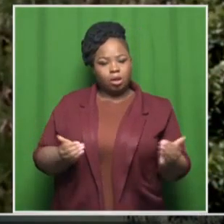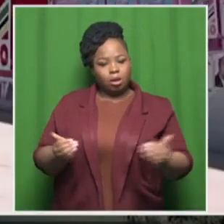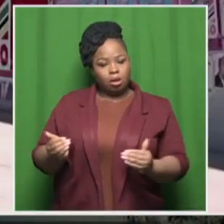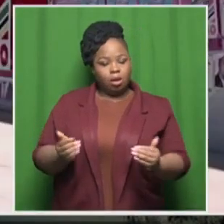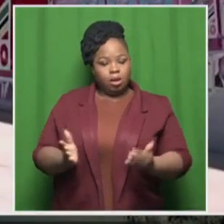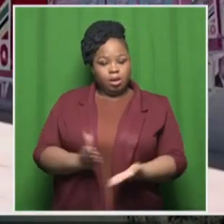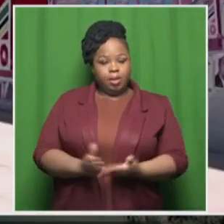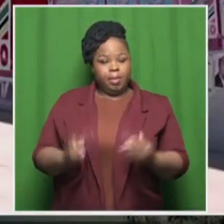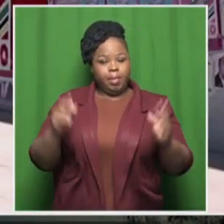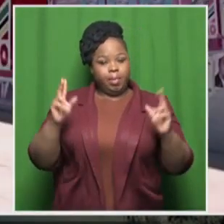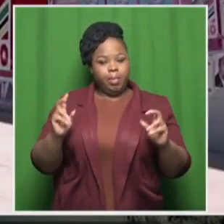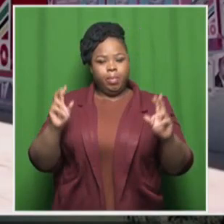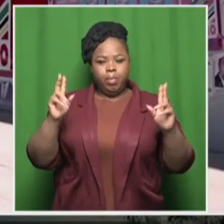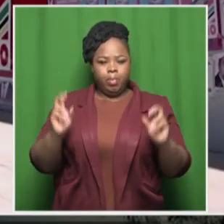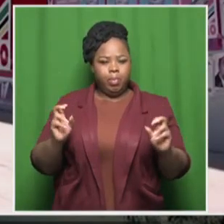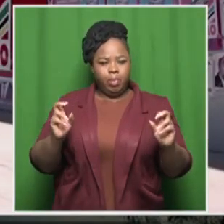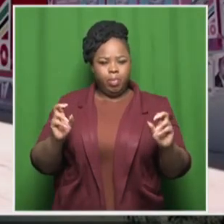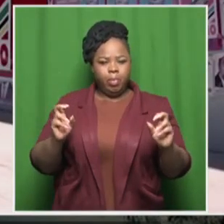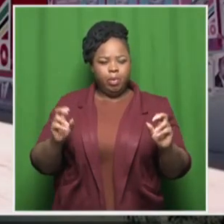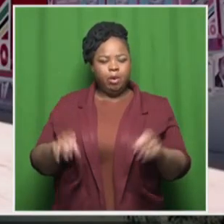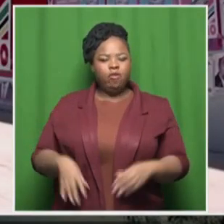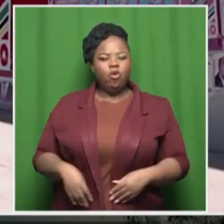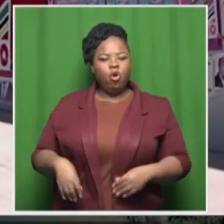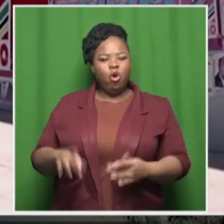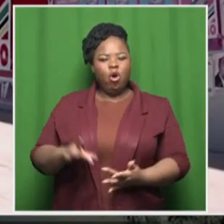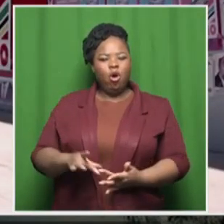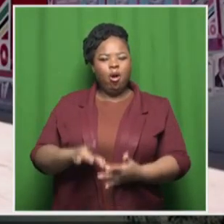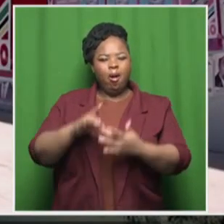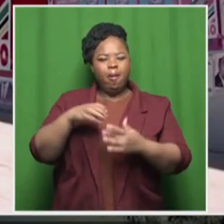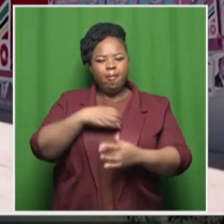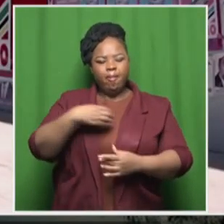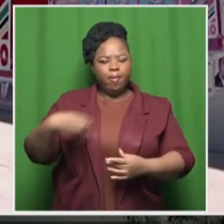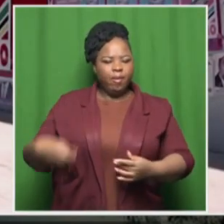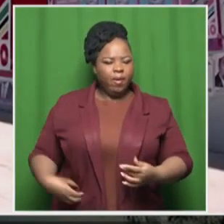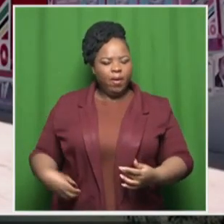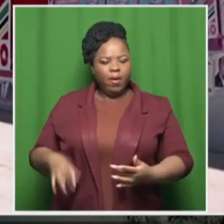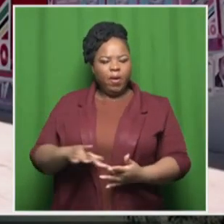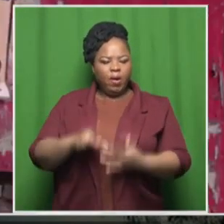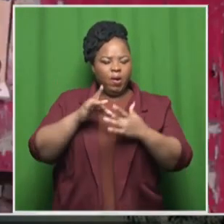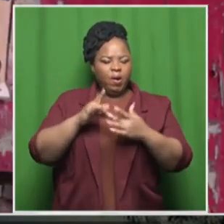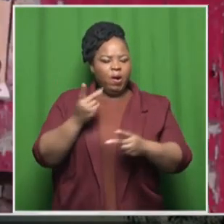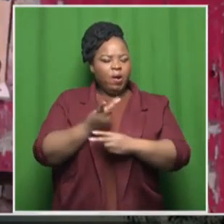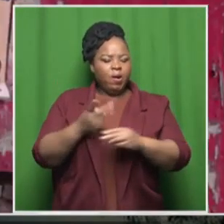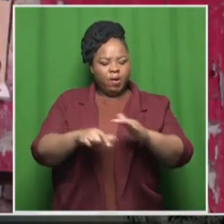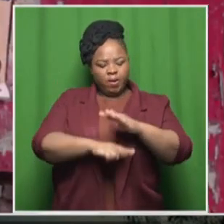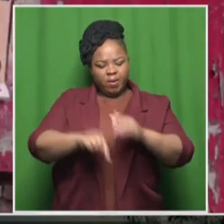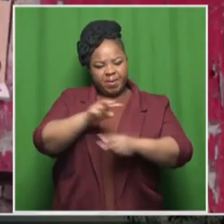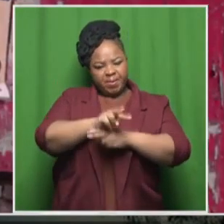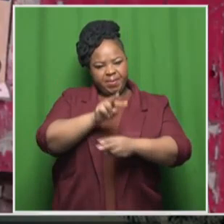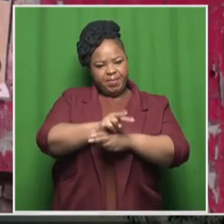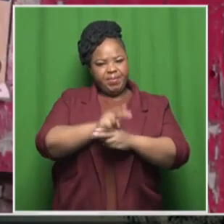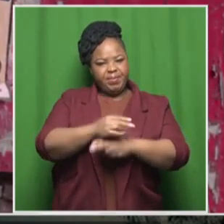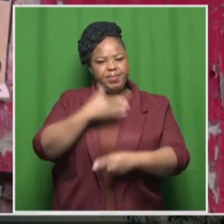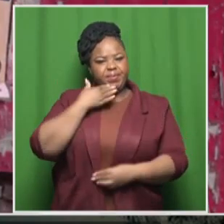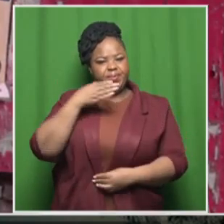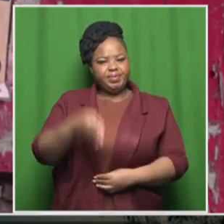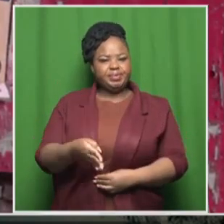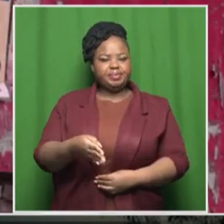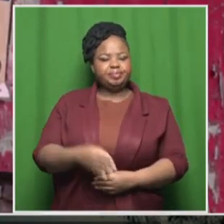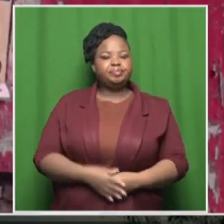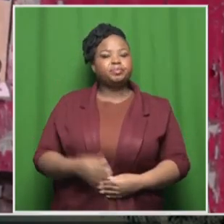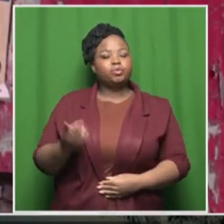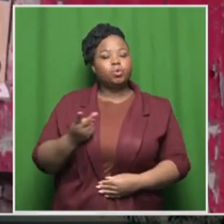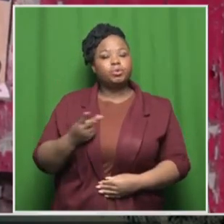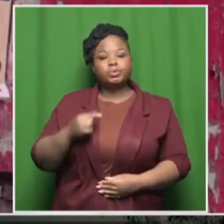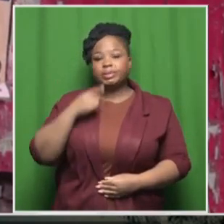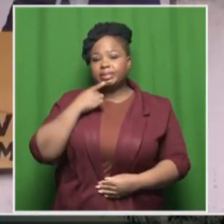of the issues of presidential candidates, as well as local observers. Last evening, we learned that